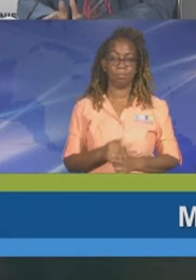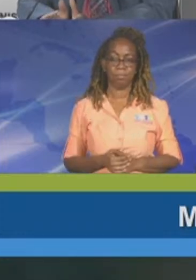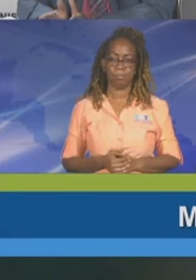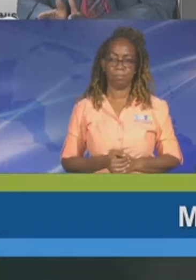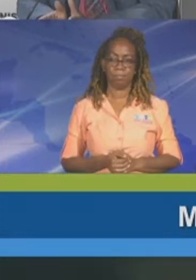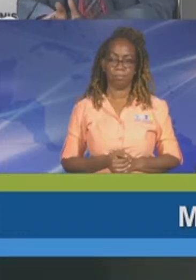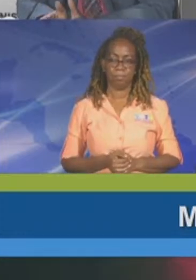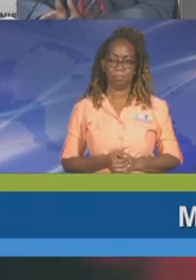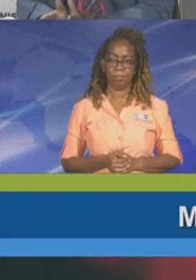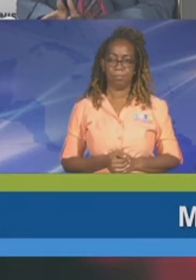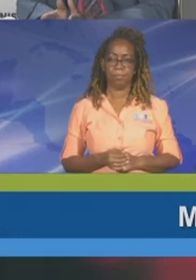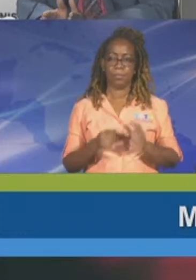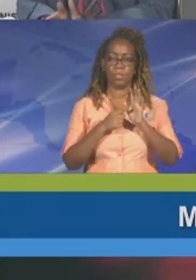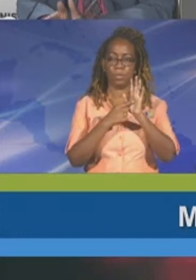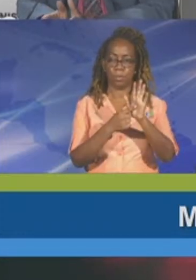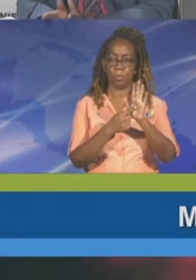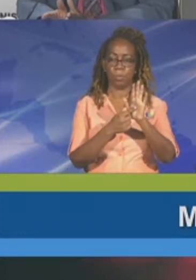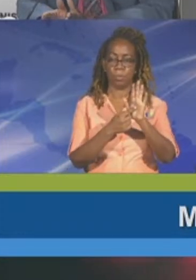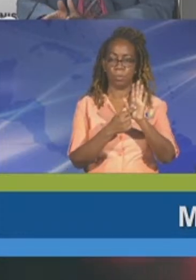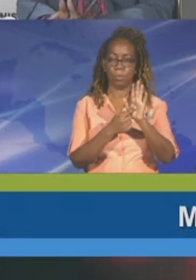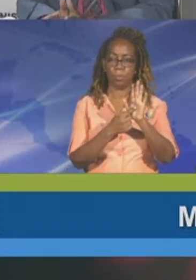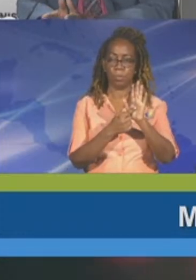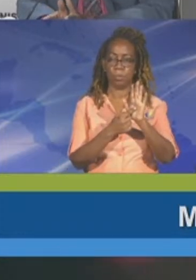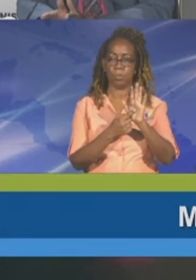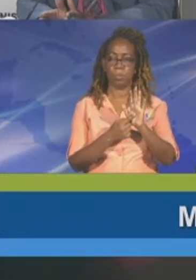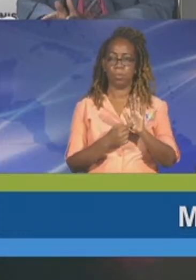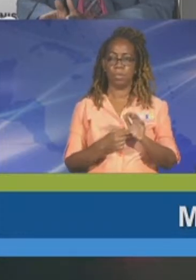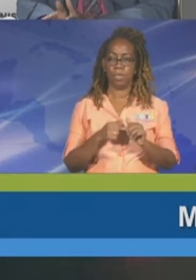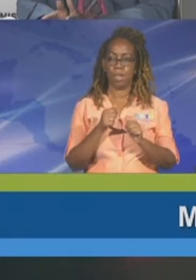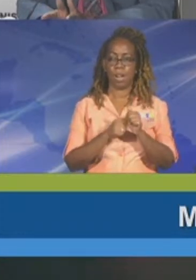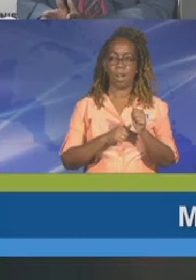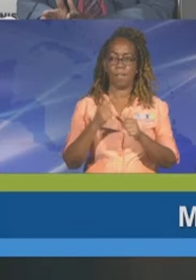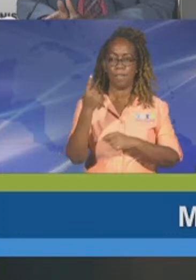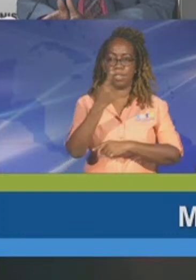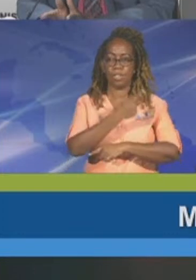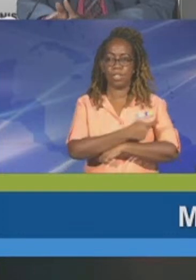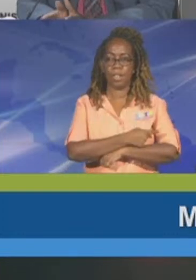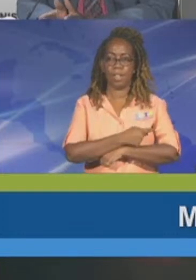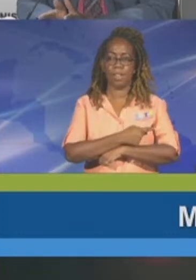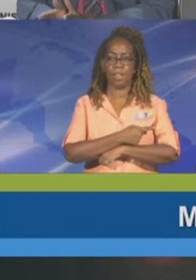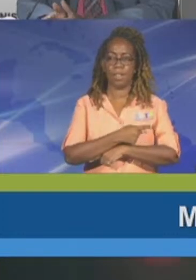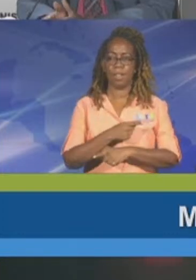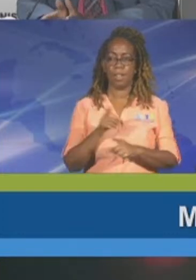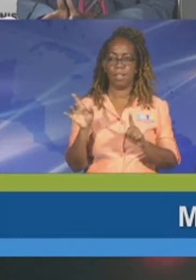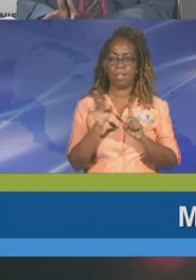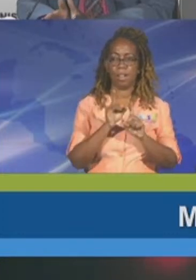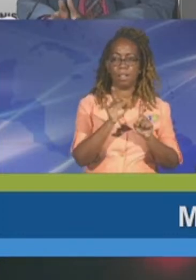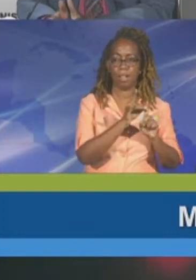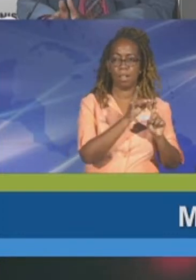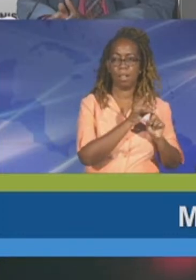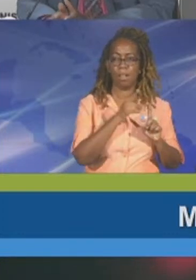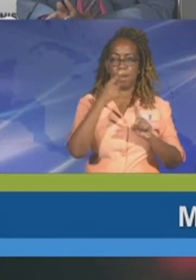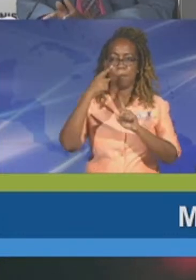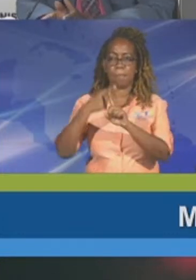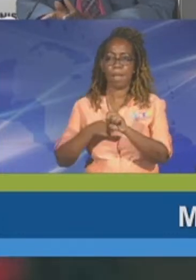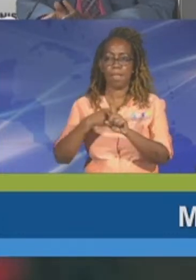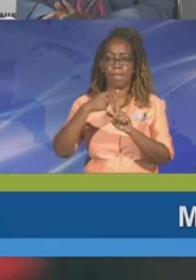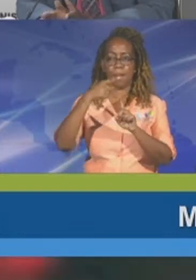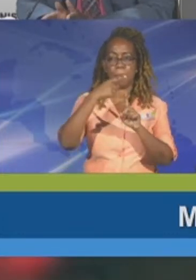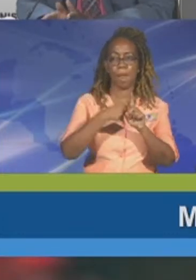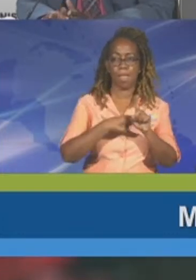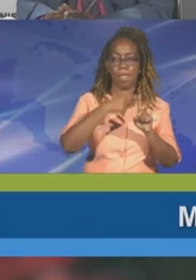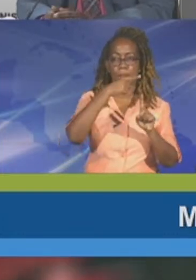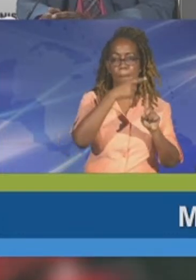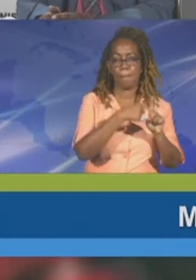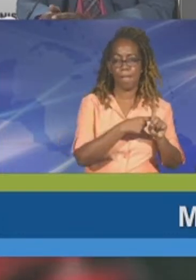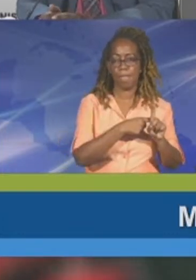the representations of daily numbers of cases in given months, each color representing a different